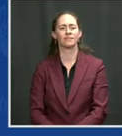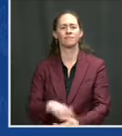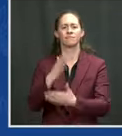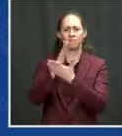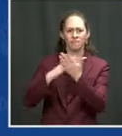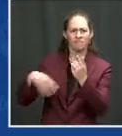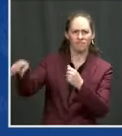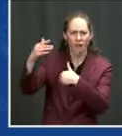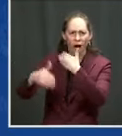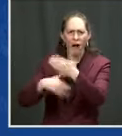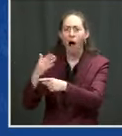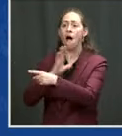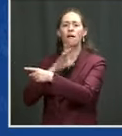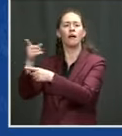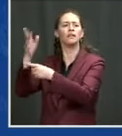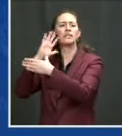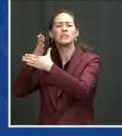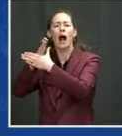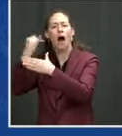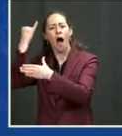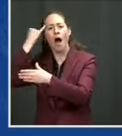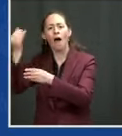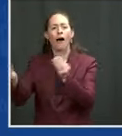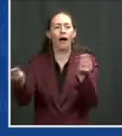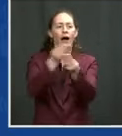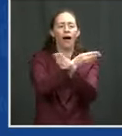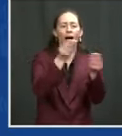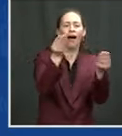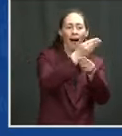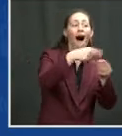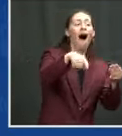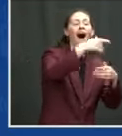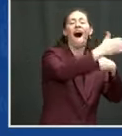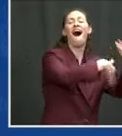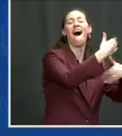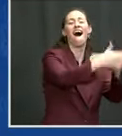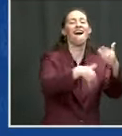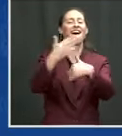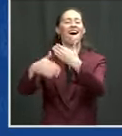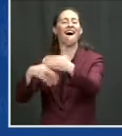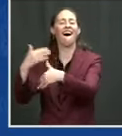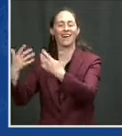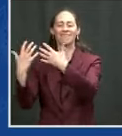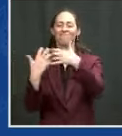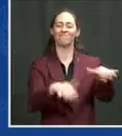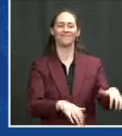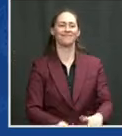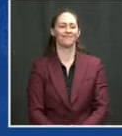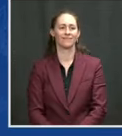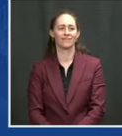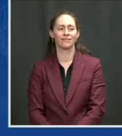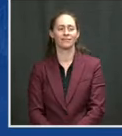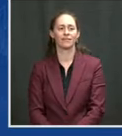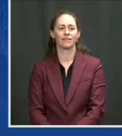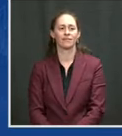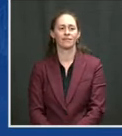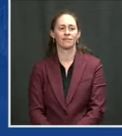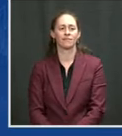other health departments are aware of that and other providers around the state are aware of that. So it's very, very, very